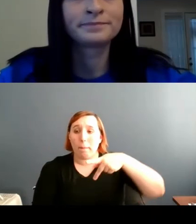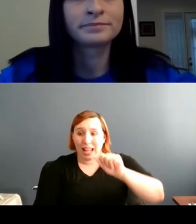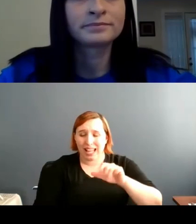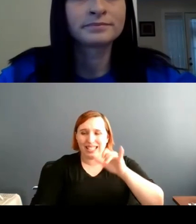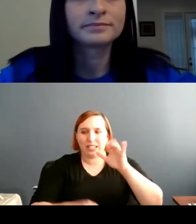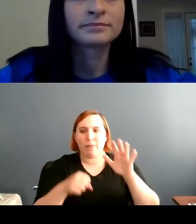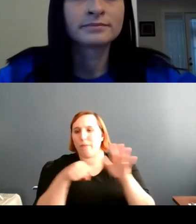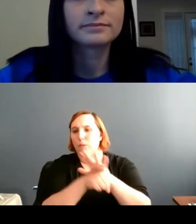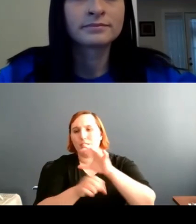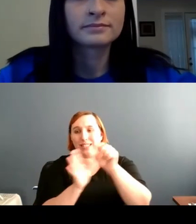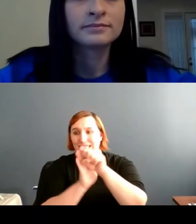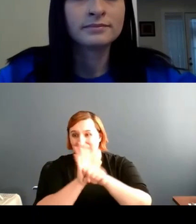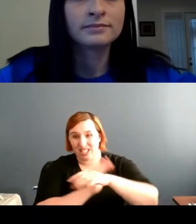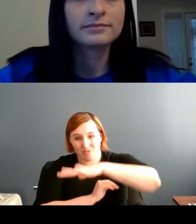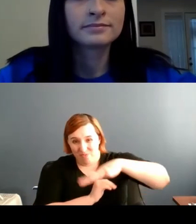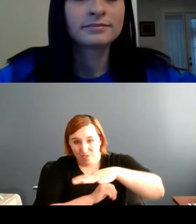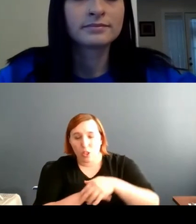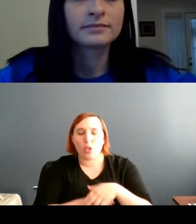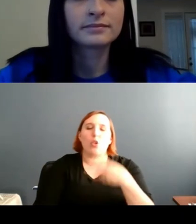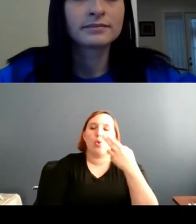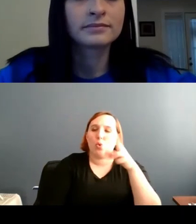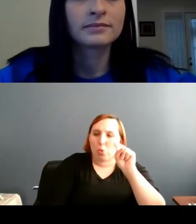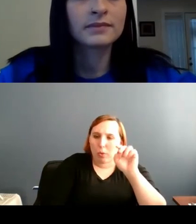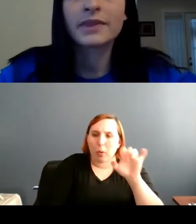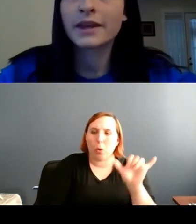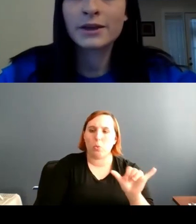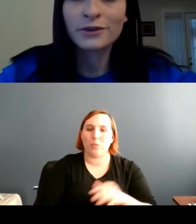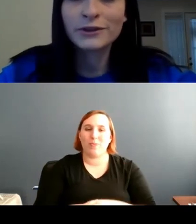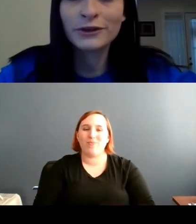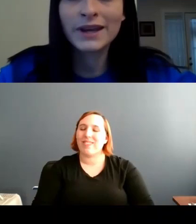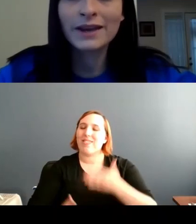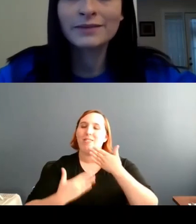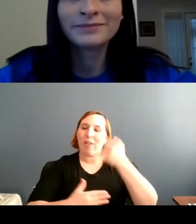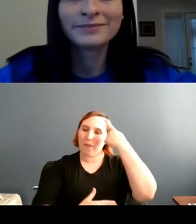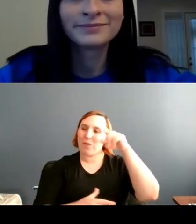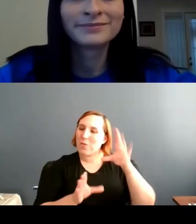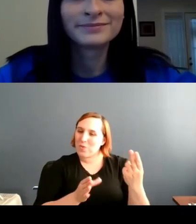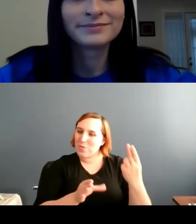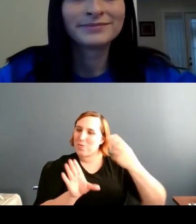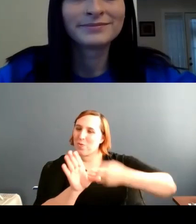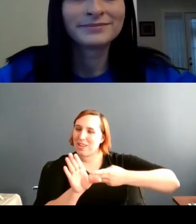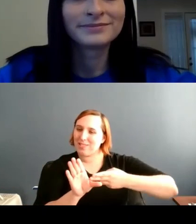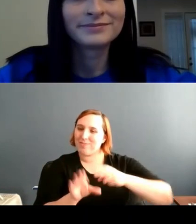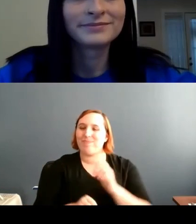program. And thank you for tuning in.